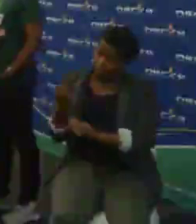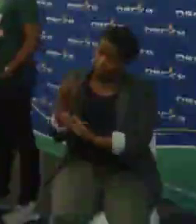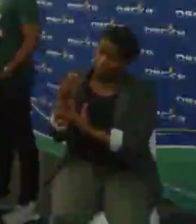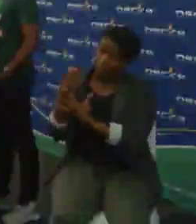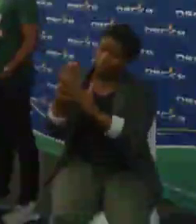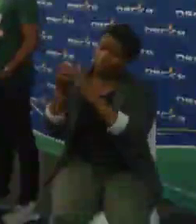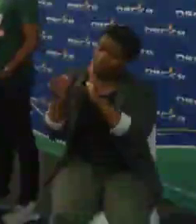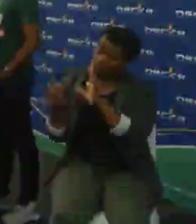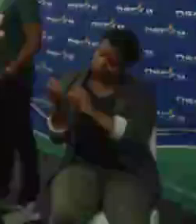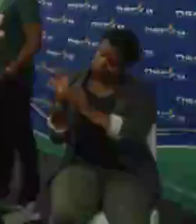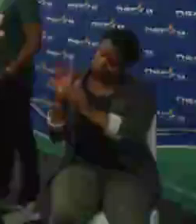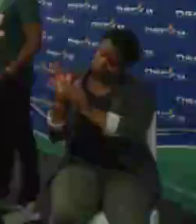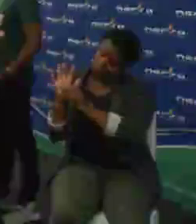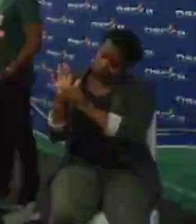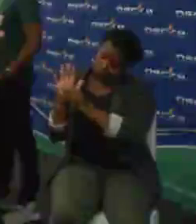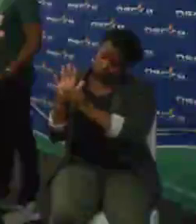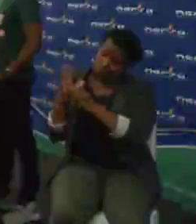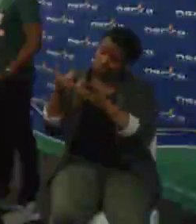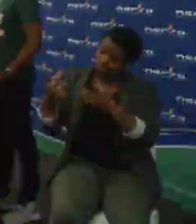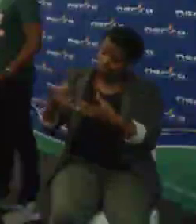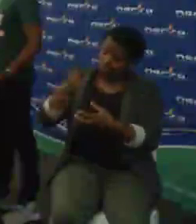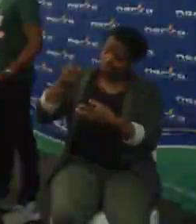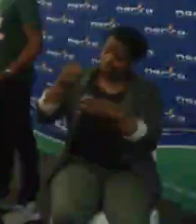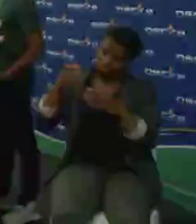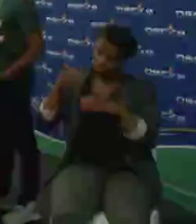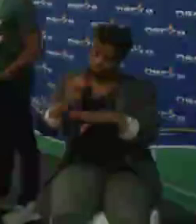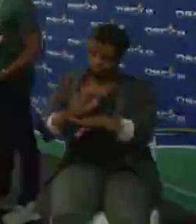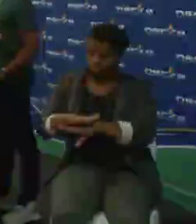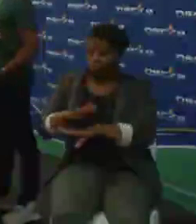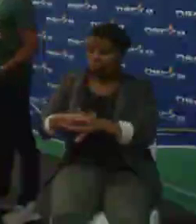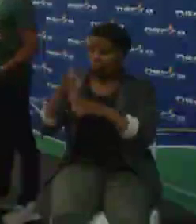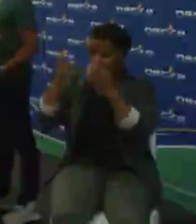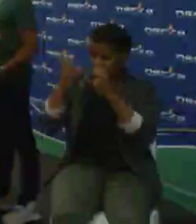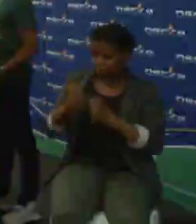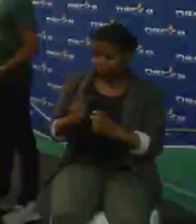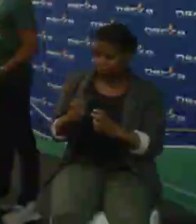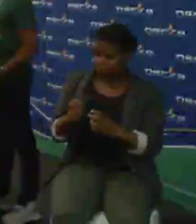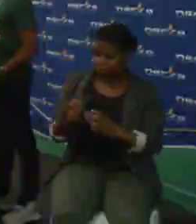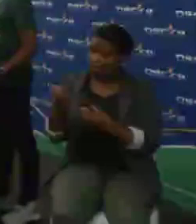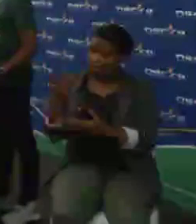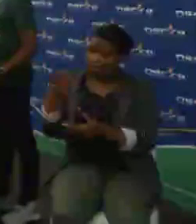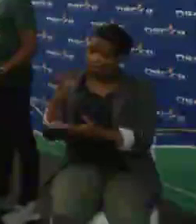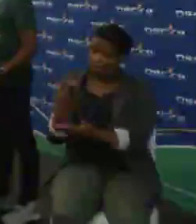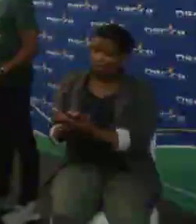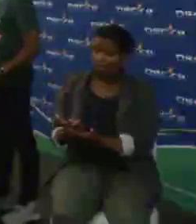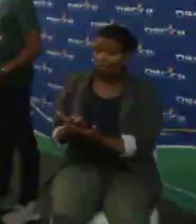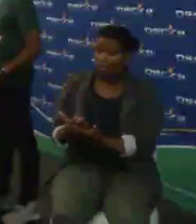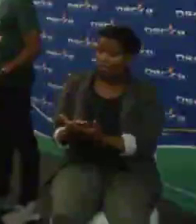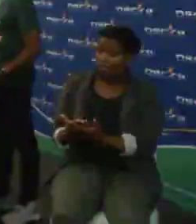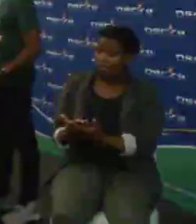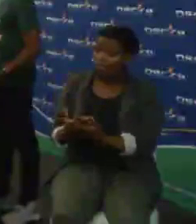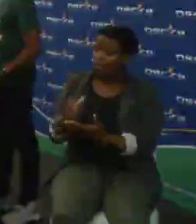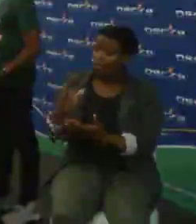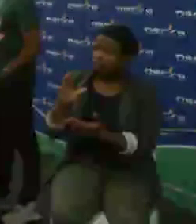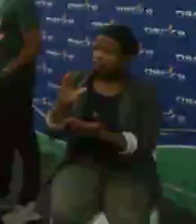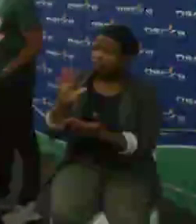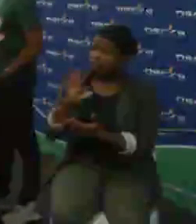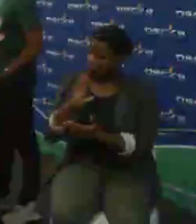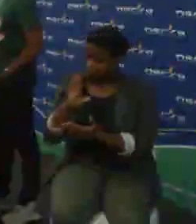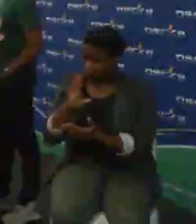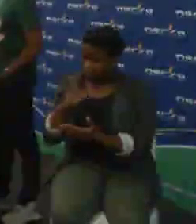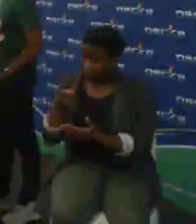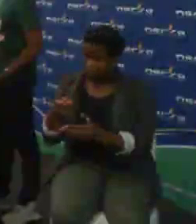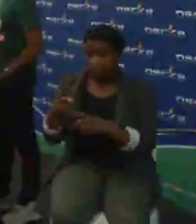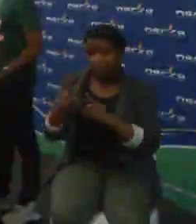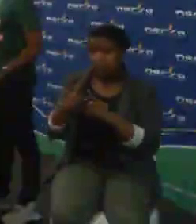order to build to get electricity. But the environmental levy in the application is far less. And this is